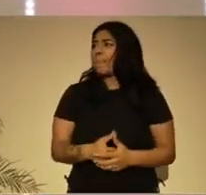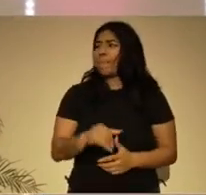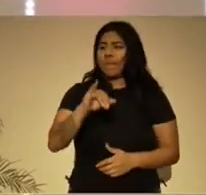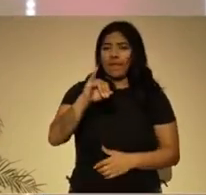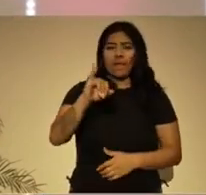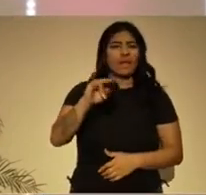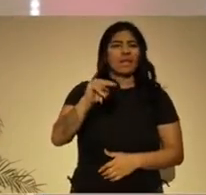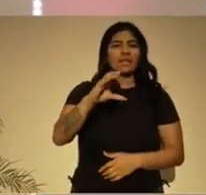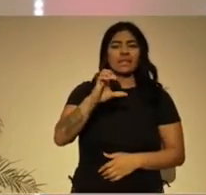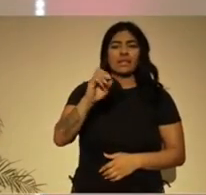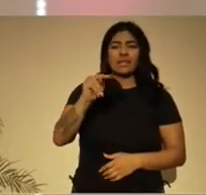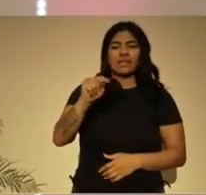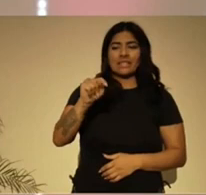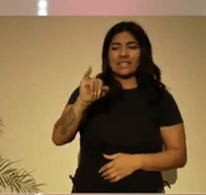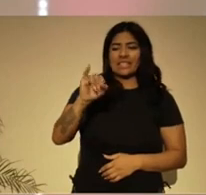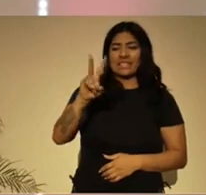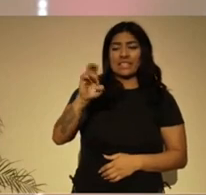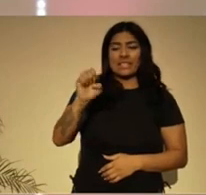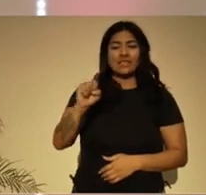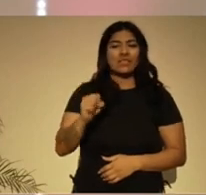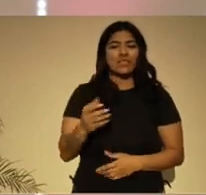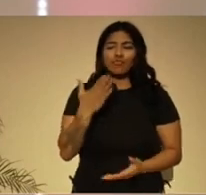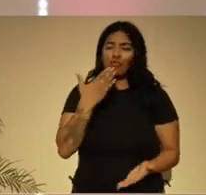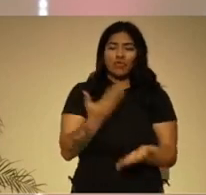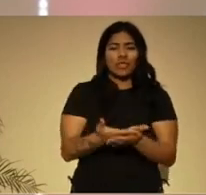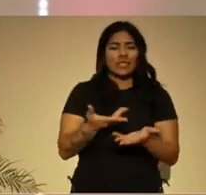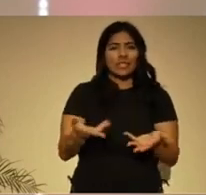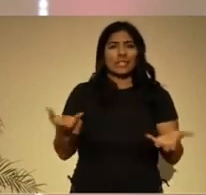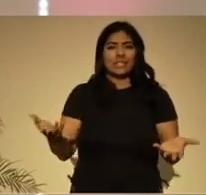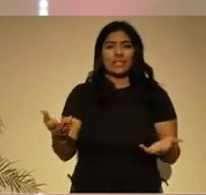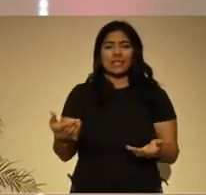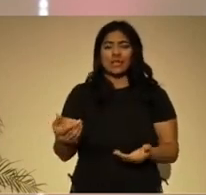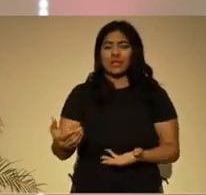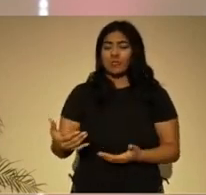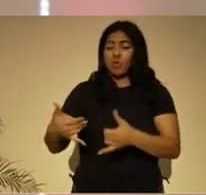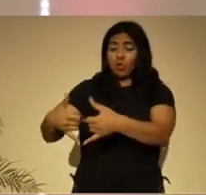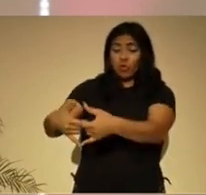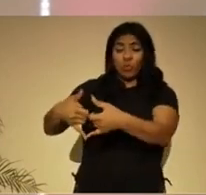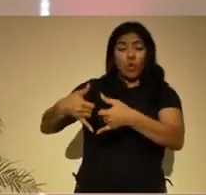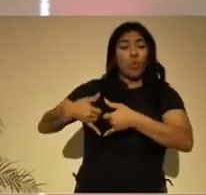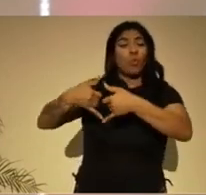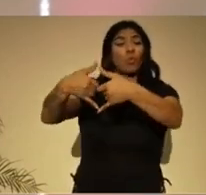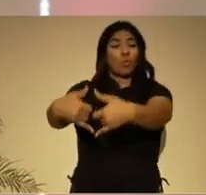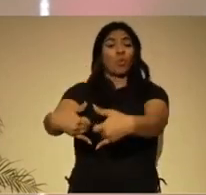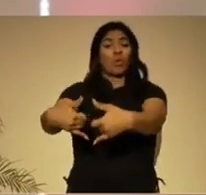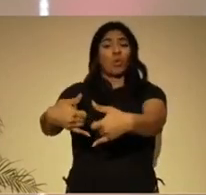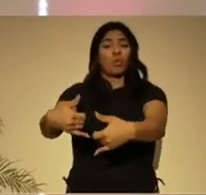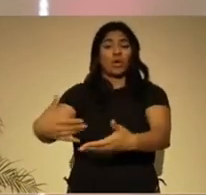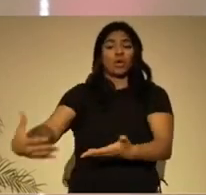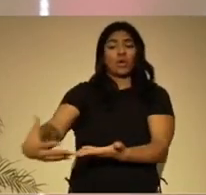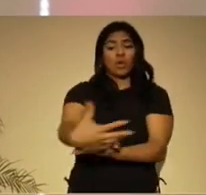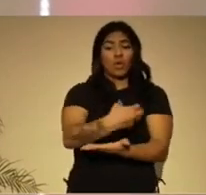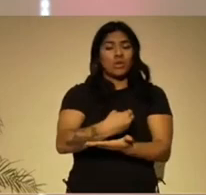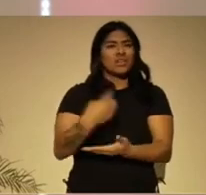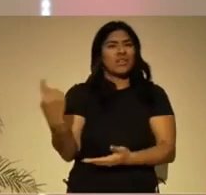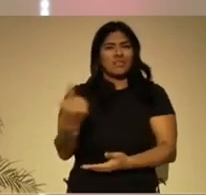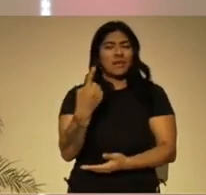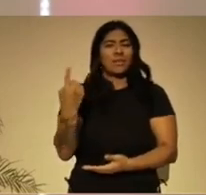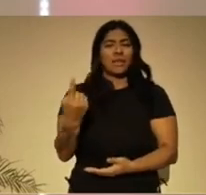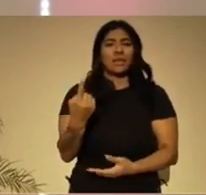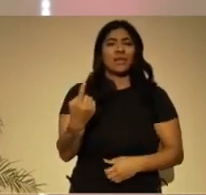Incentives are, they're a good thing. You reward when you earn something. You reward when you deserve